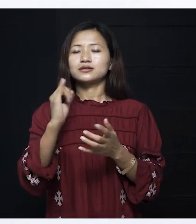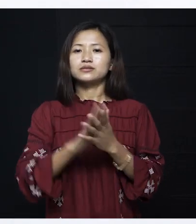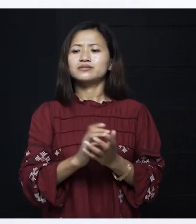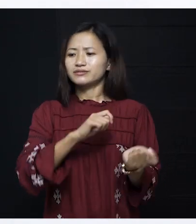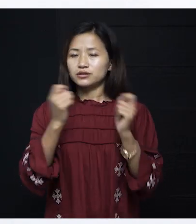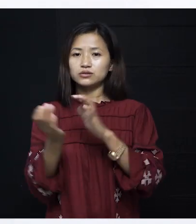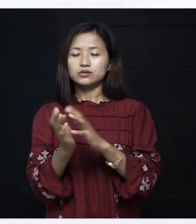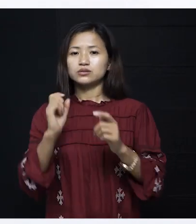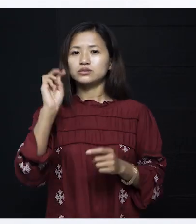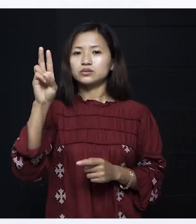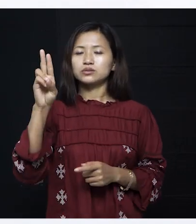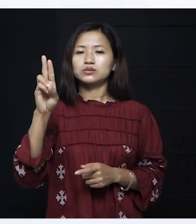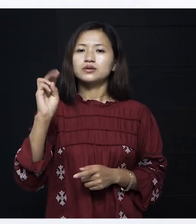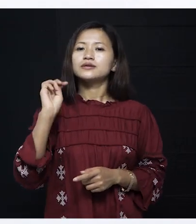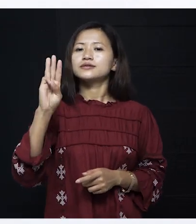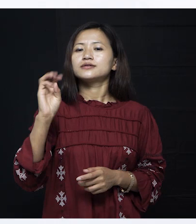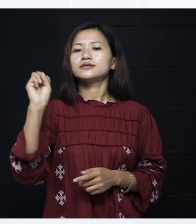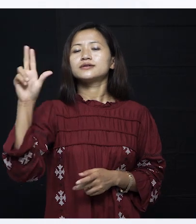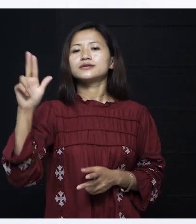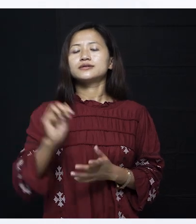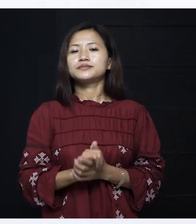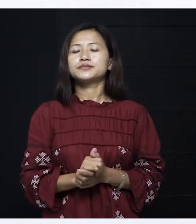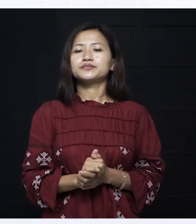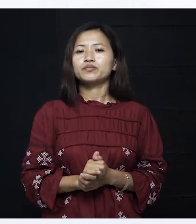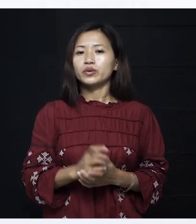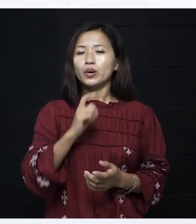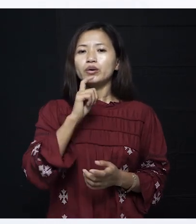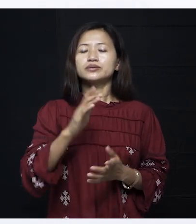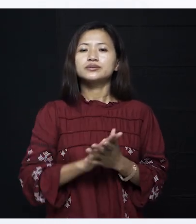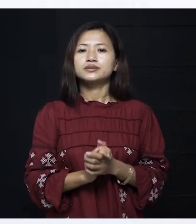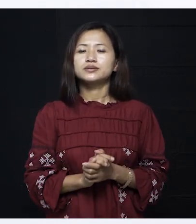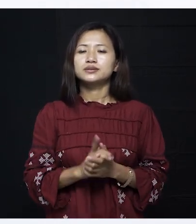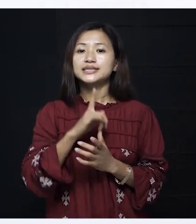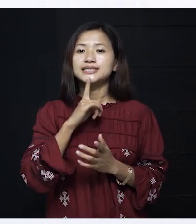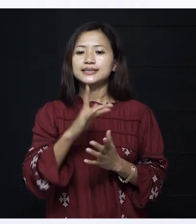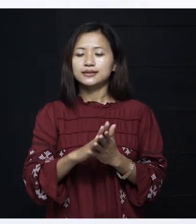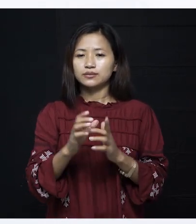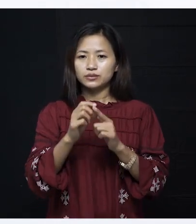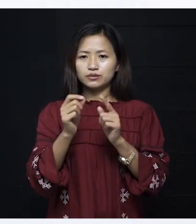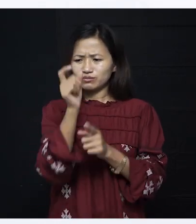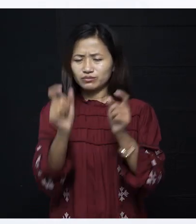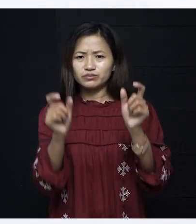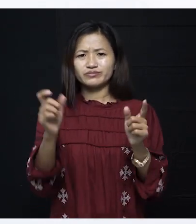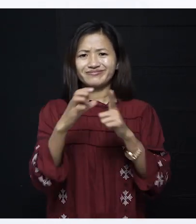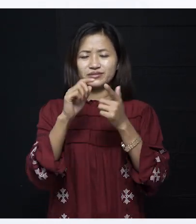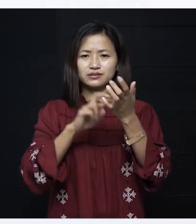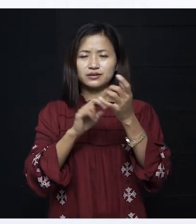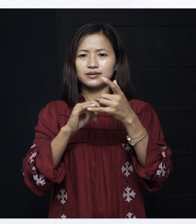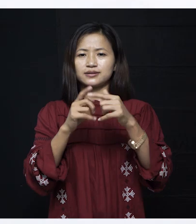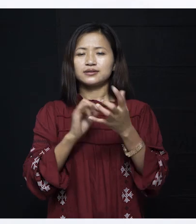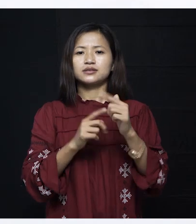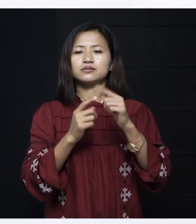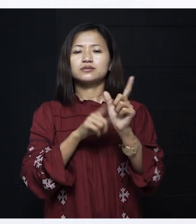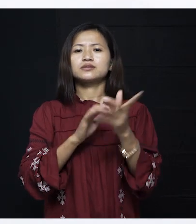turn to page 238. Now here, when we say population density, what it meant is